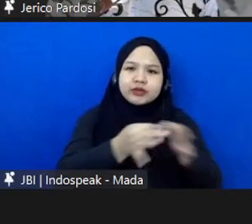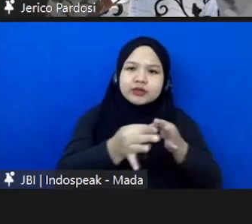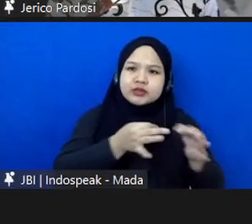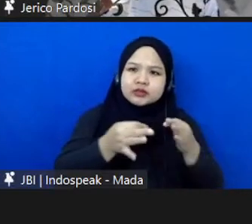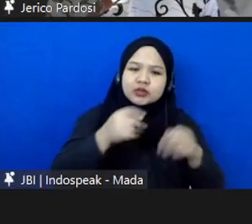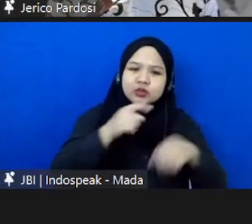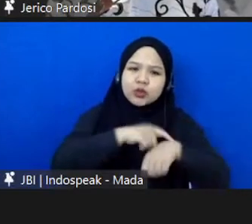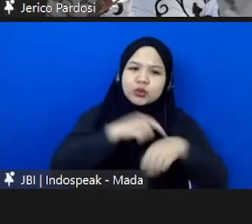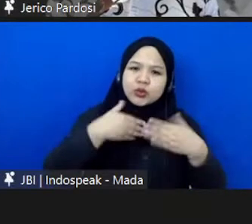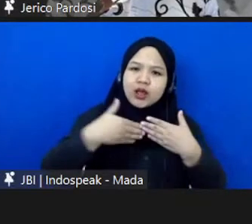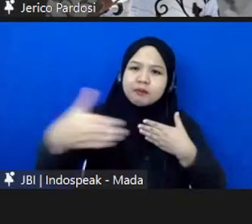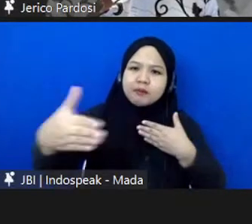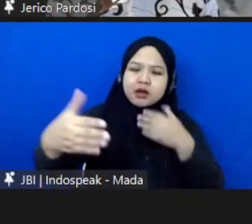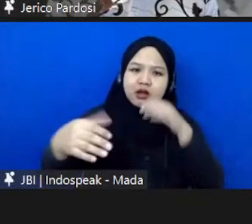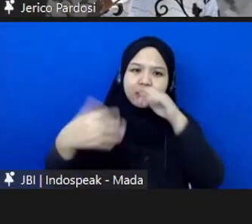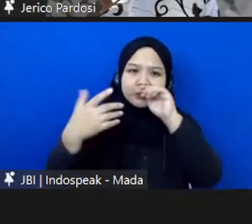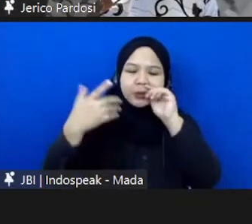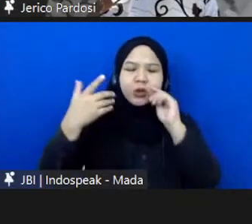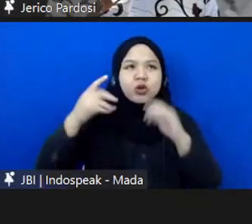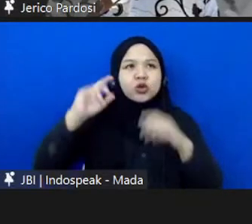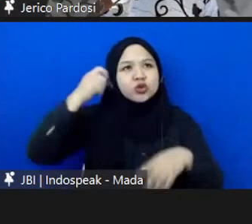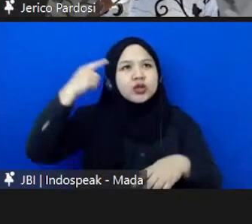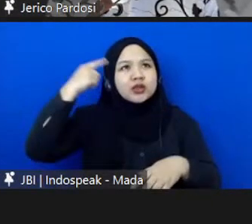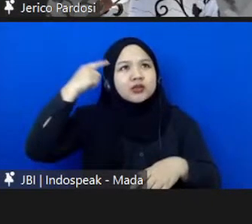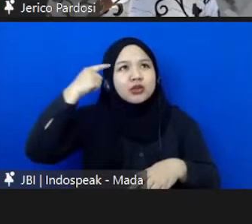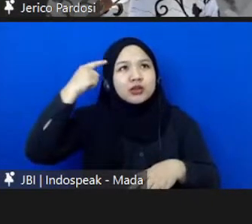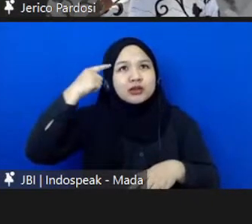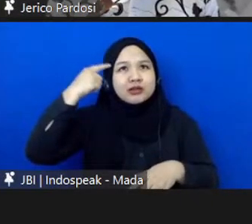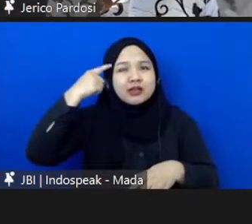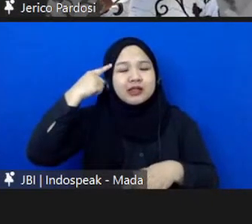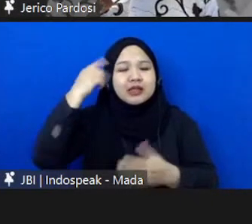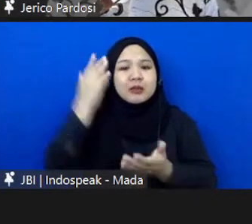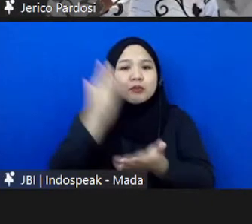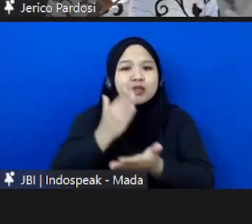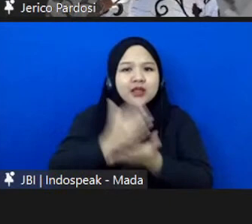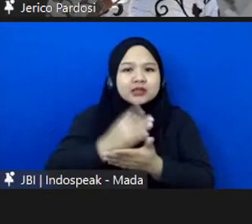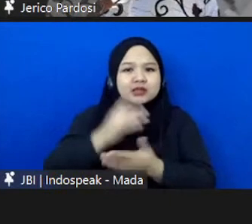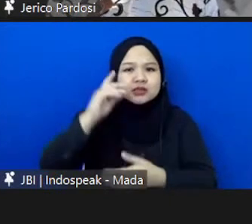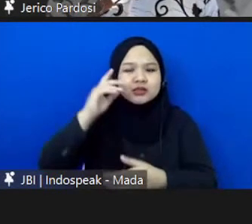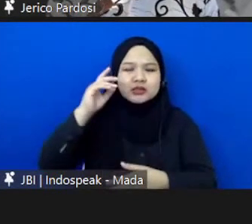who have memory limitations in memory and limitations in self-care?